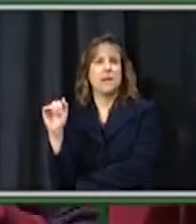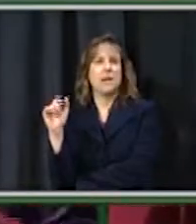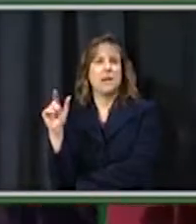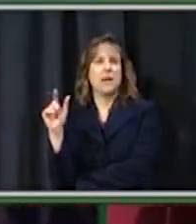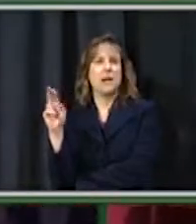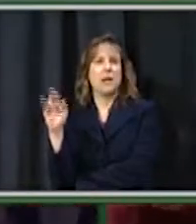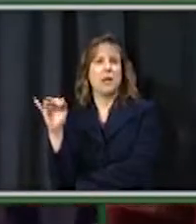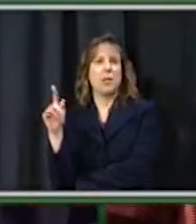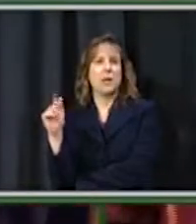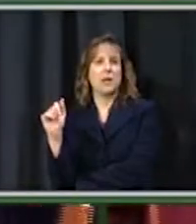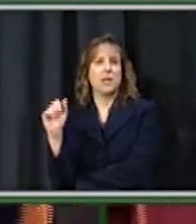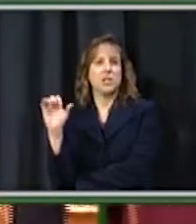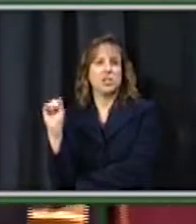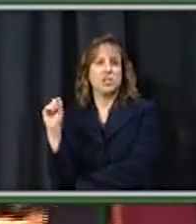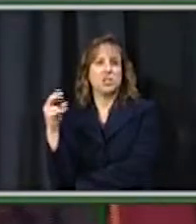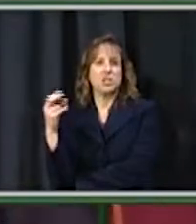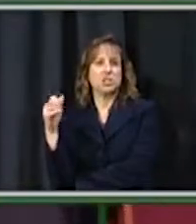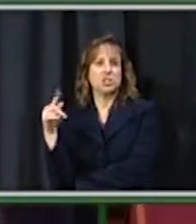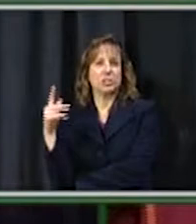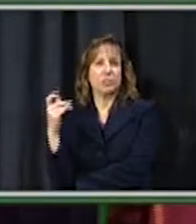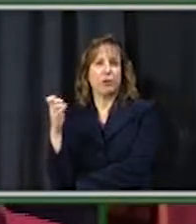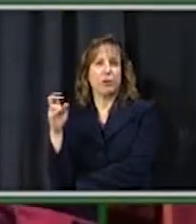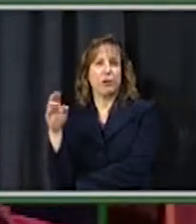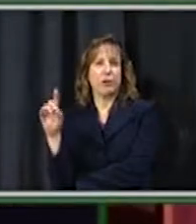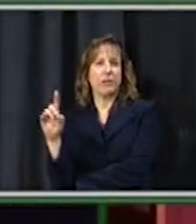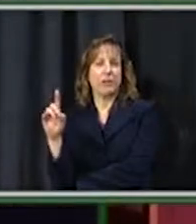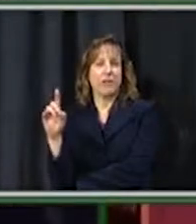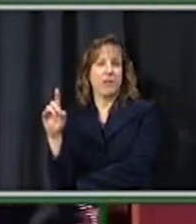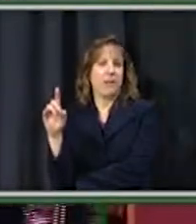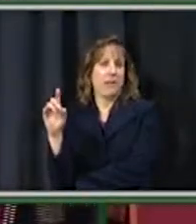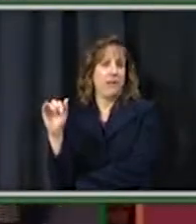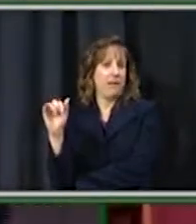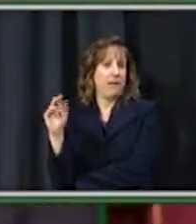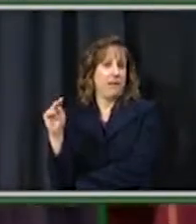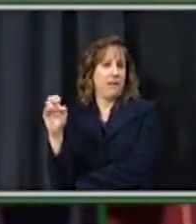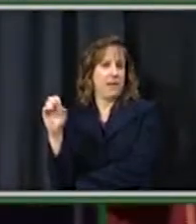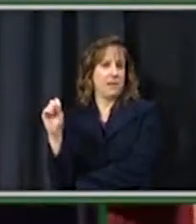Alrika Shepherd. Inessa Samusenko.